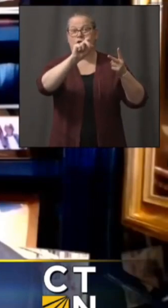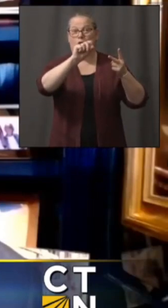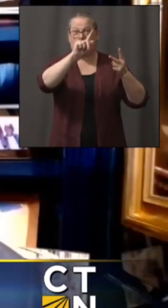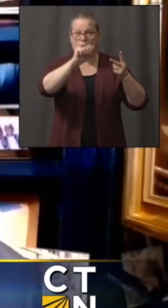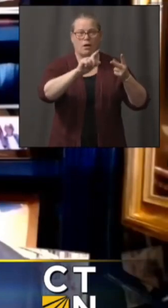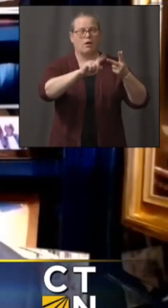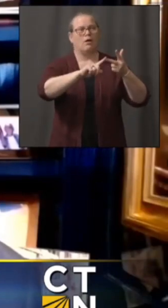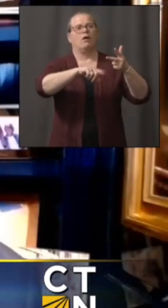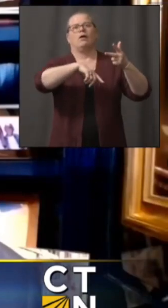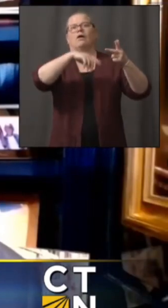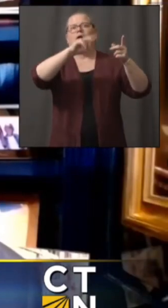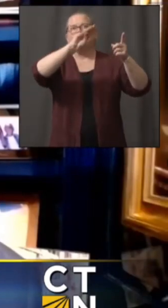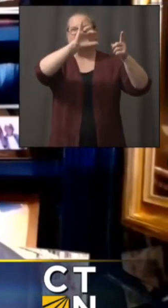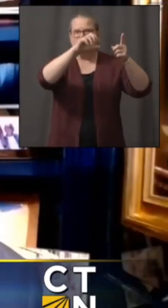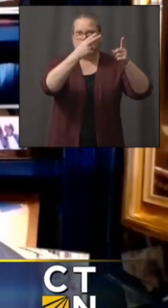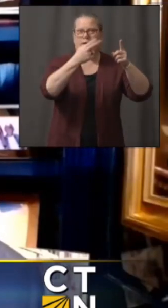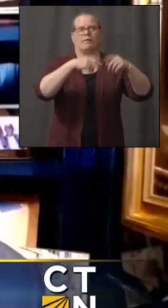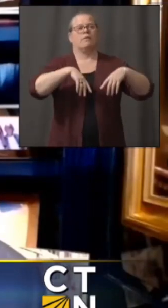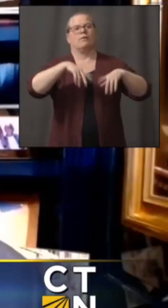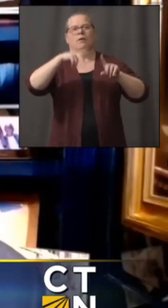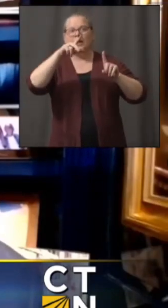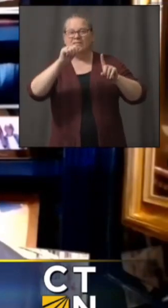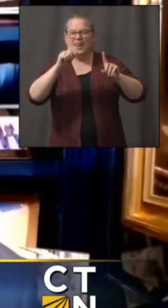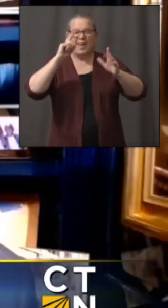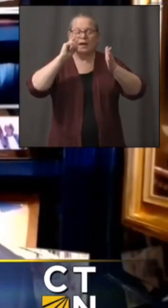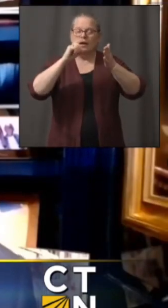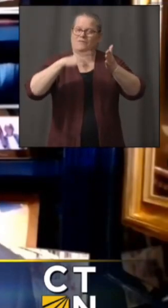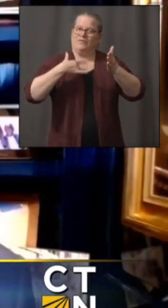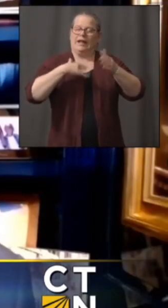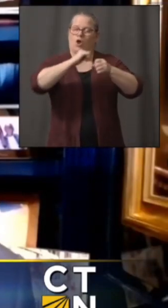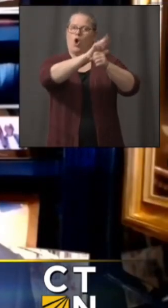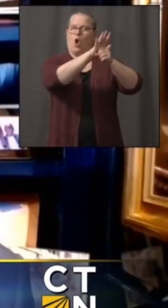can to protect ourselves. We'll see.